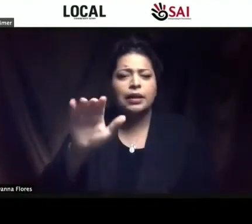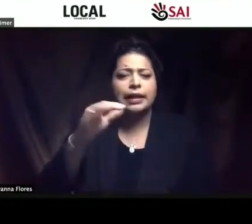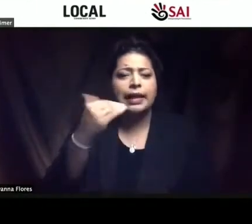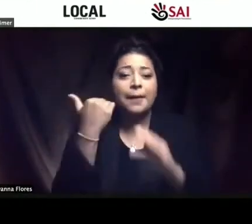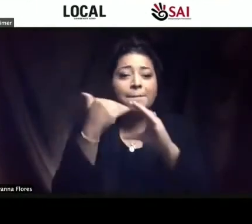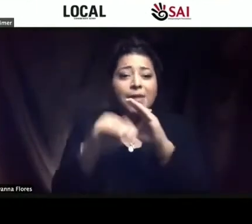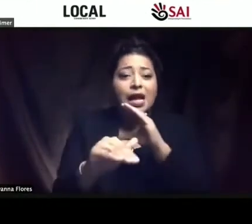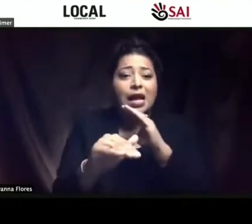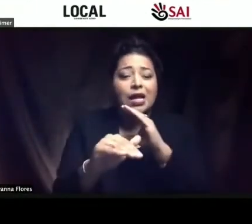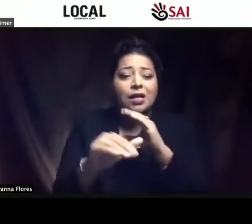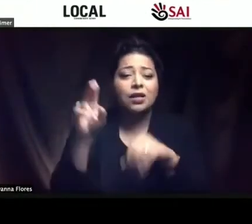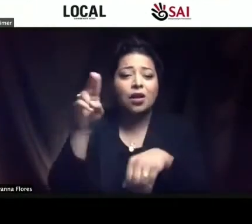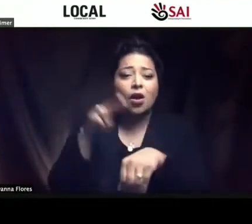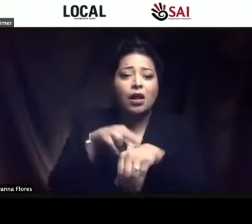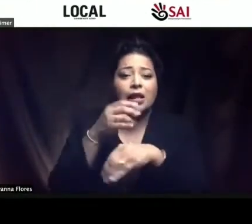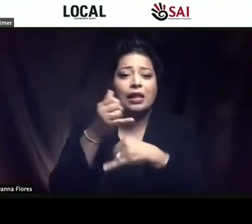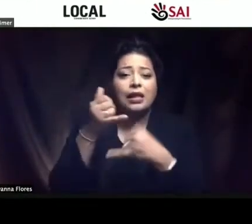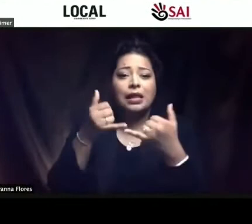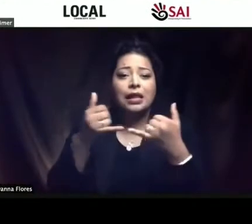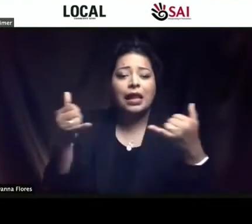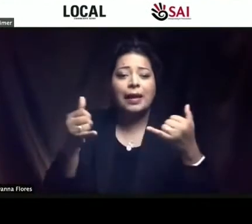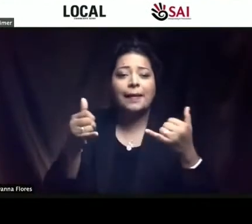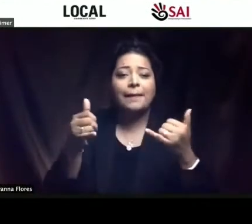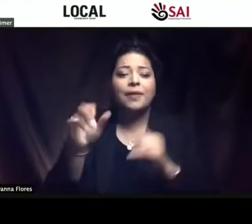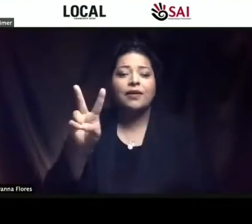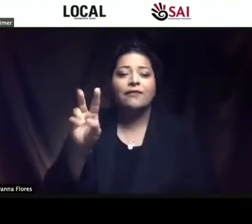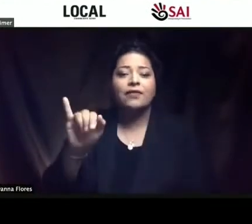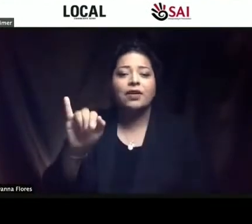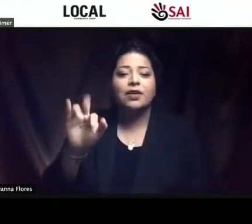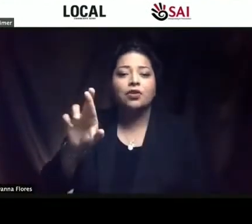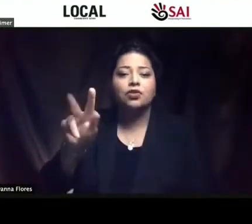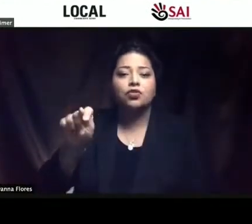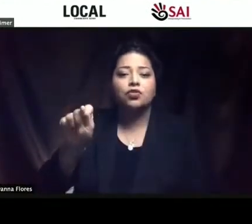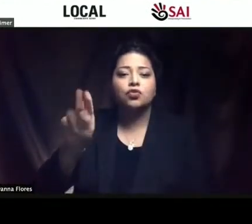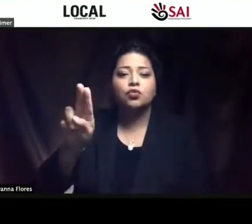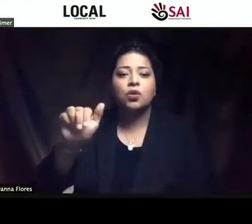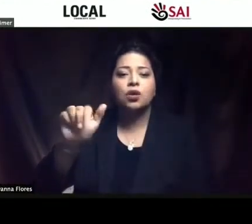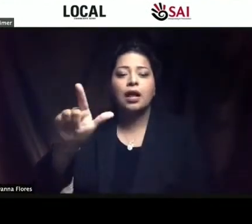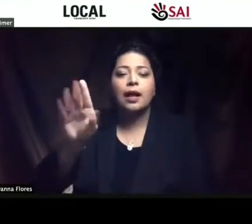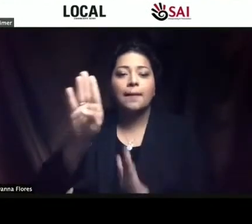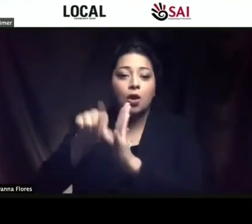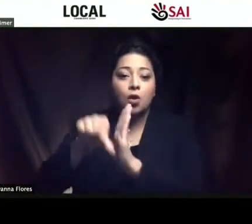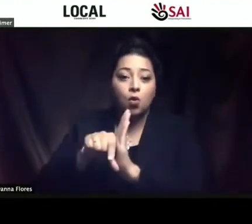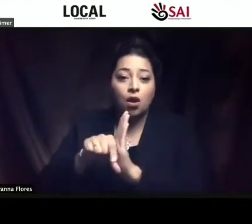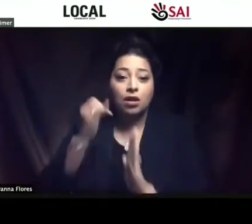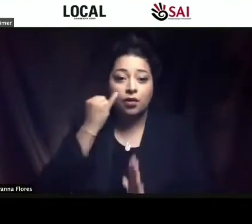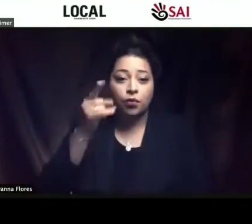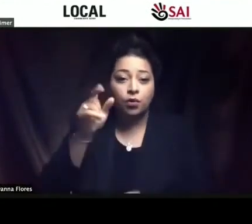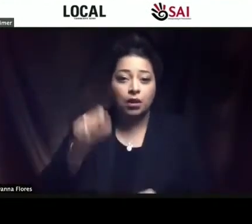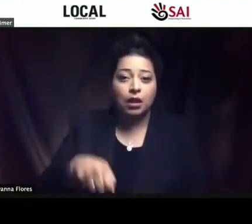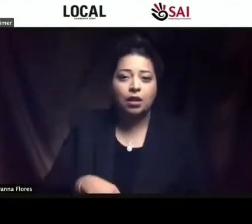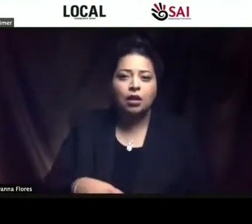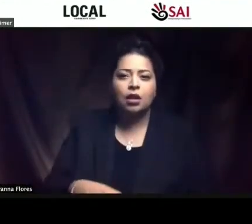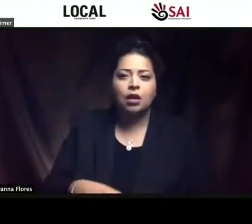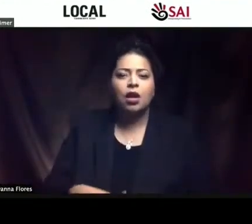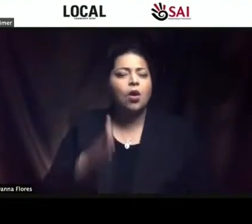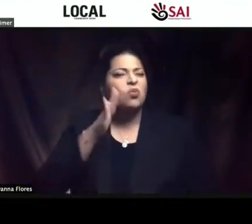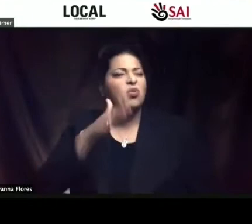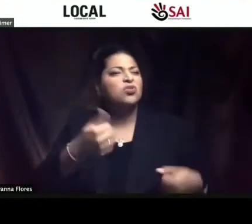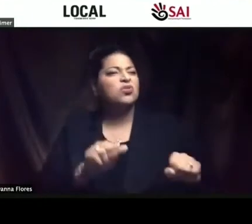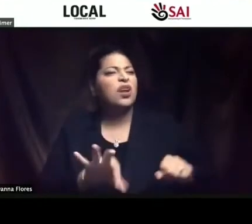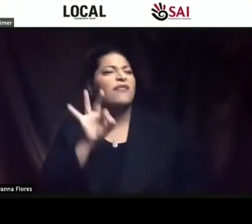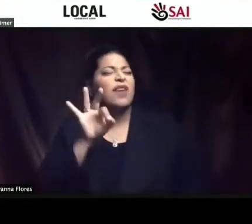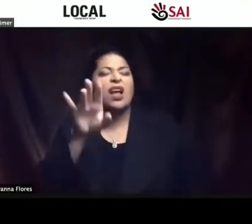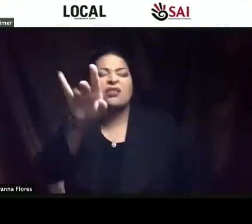a virtual background to download. If you can do that, fine. Let me try and find it. I guess give me